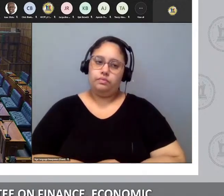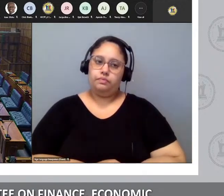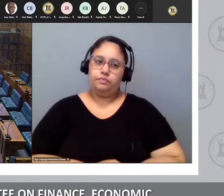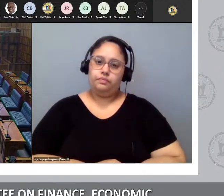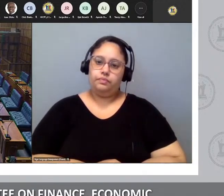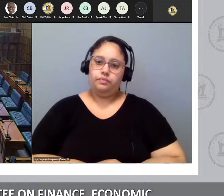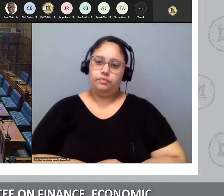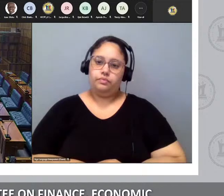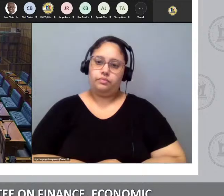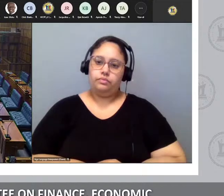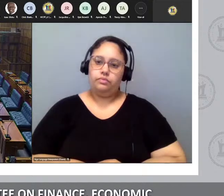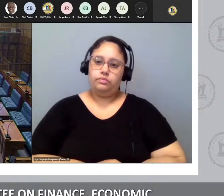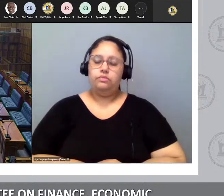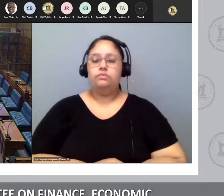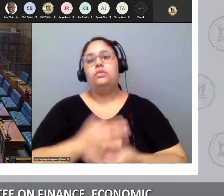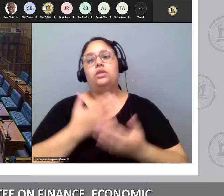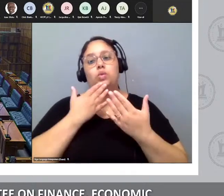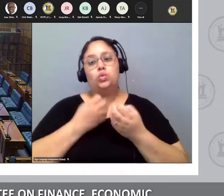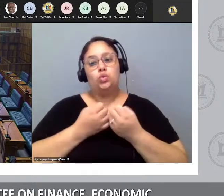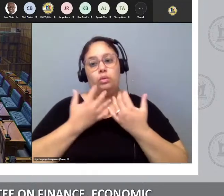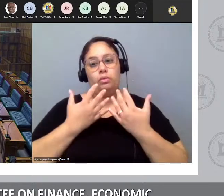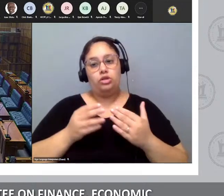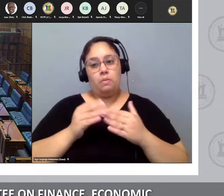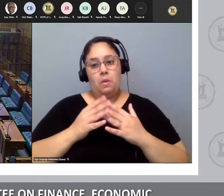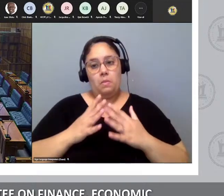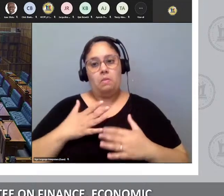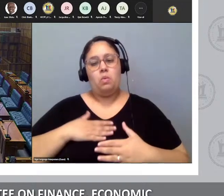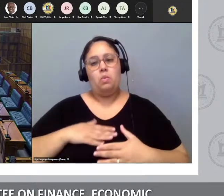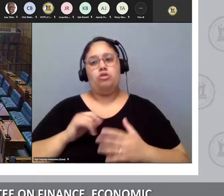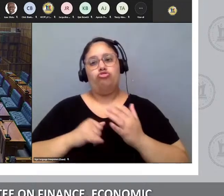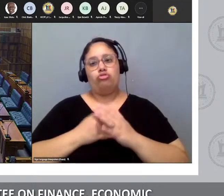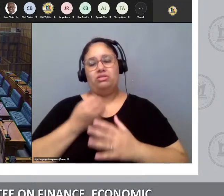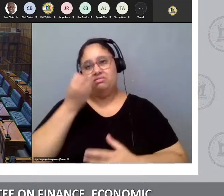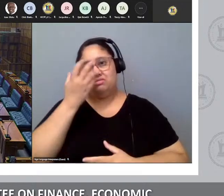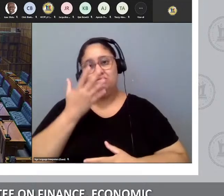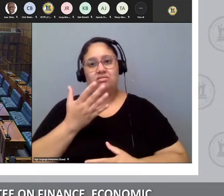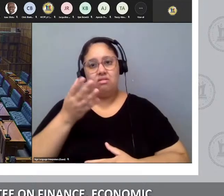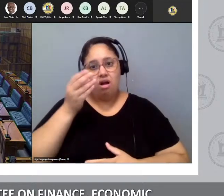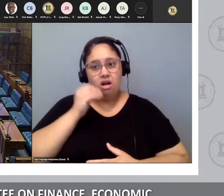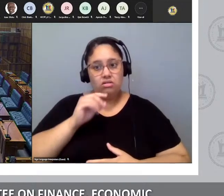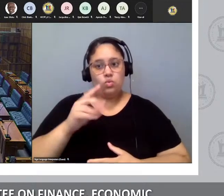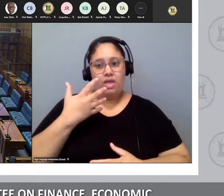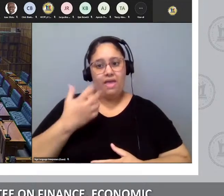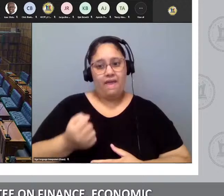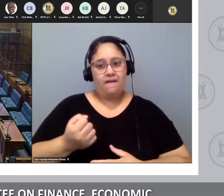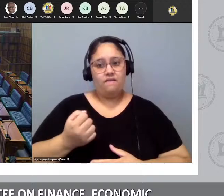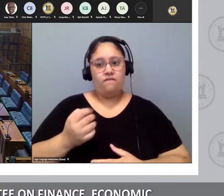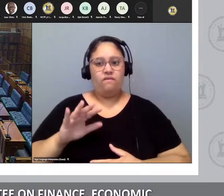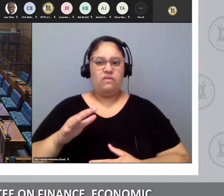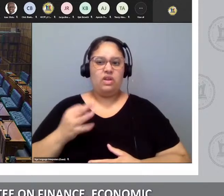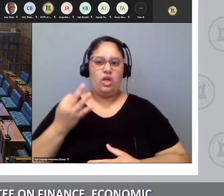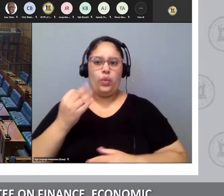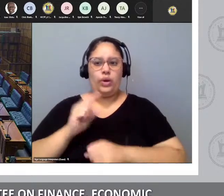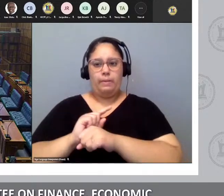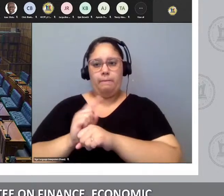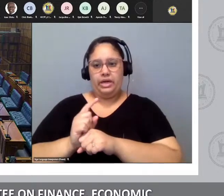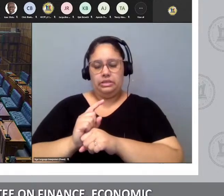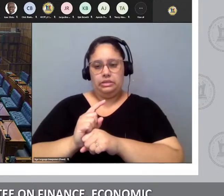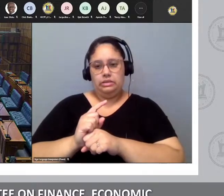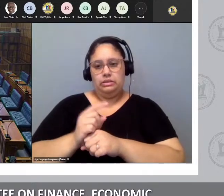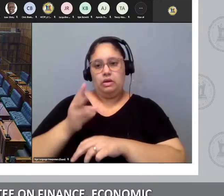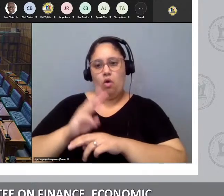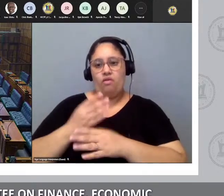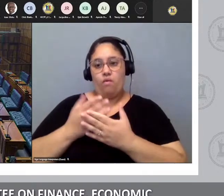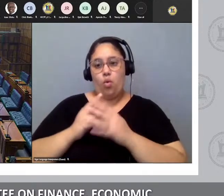thanks thank you very much members um I would just like to get an indication from you we have approximately 3 minutes left um